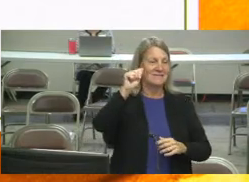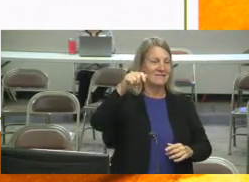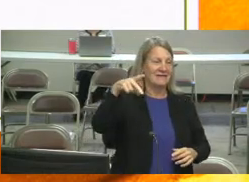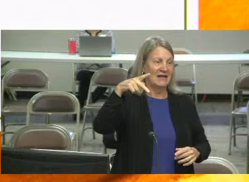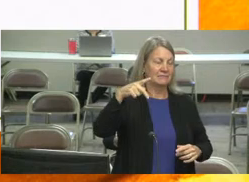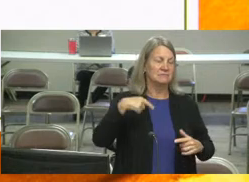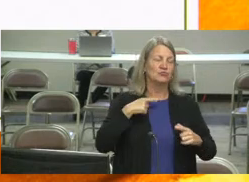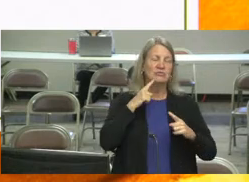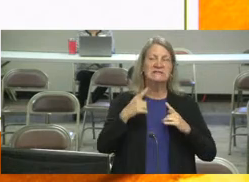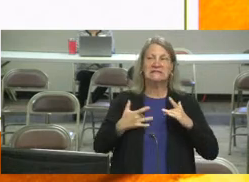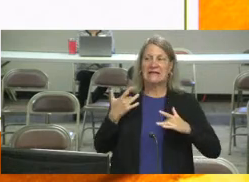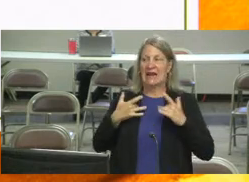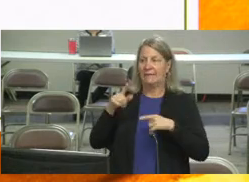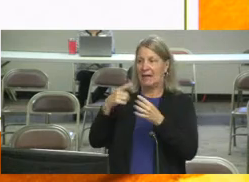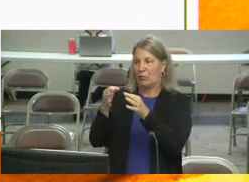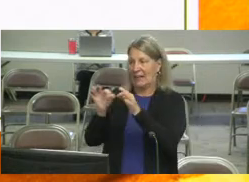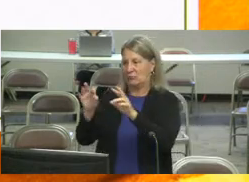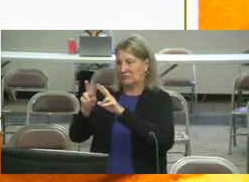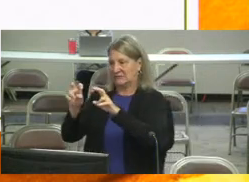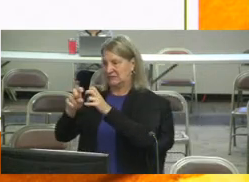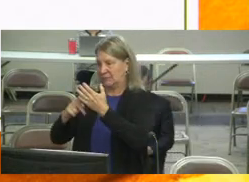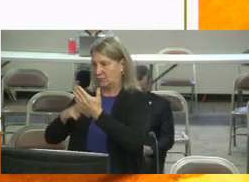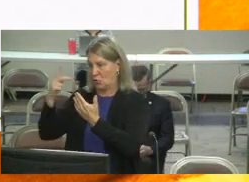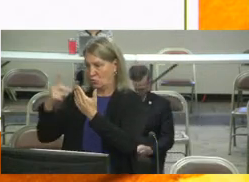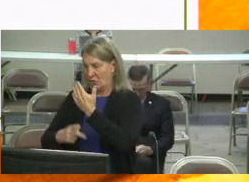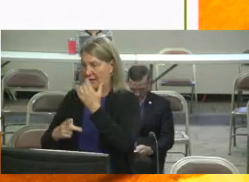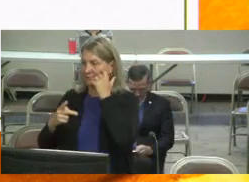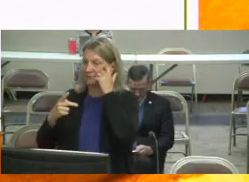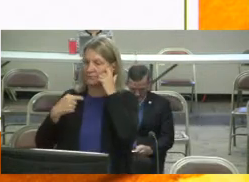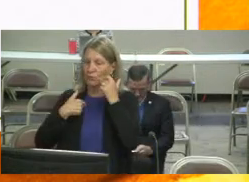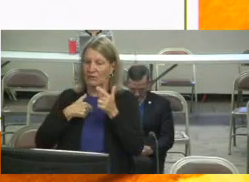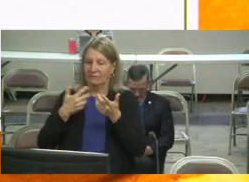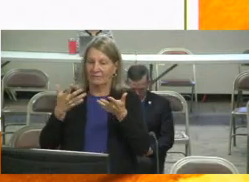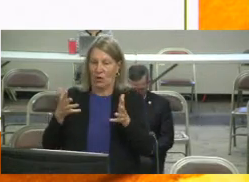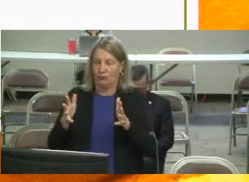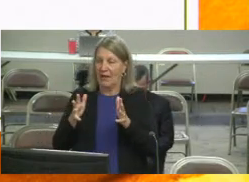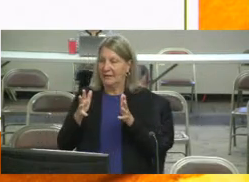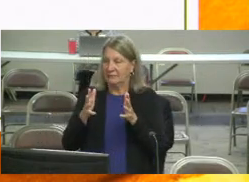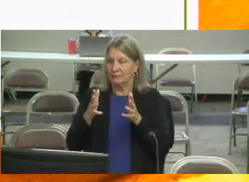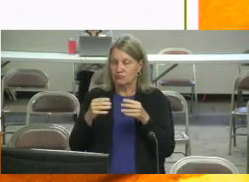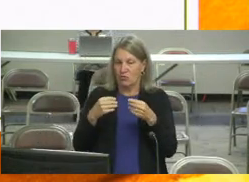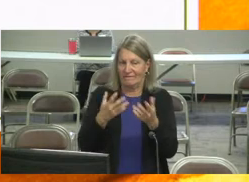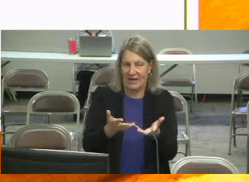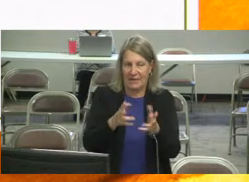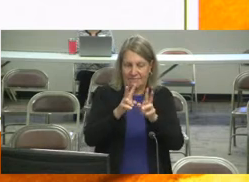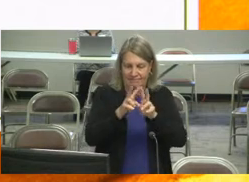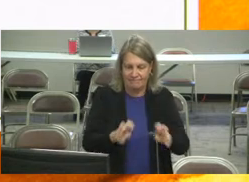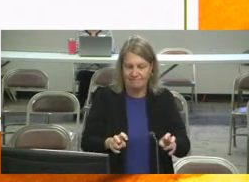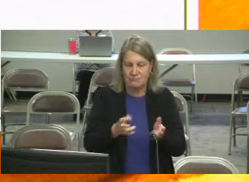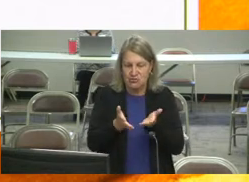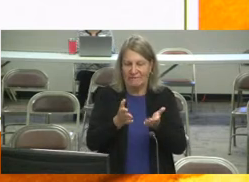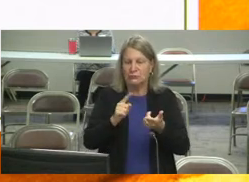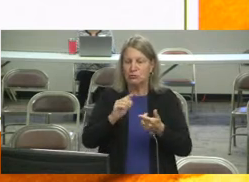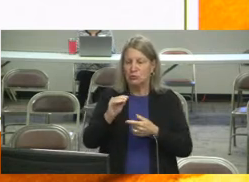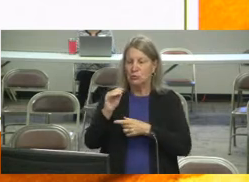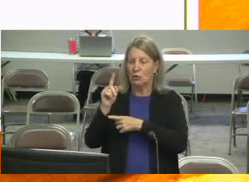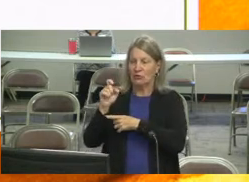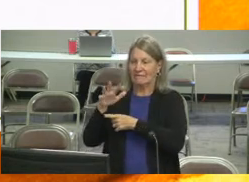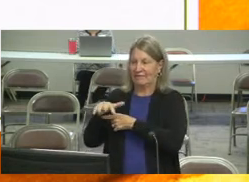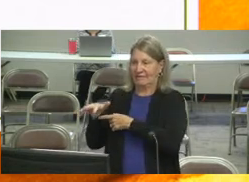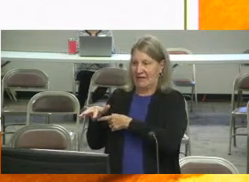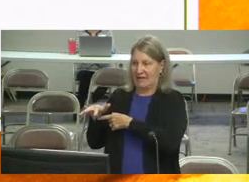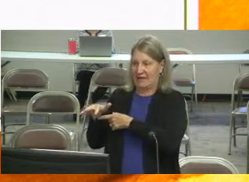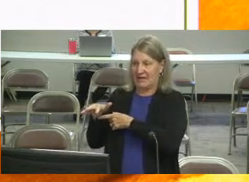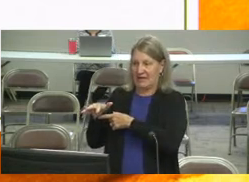received that service our language assessment program we're really excited we already